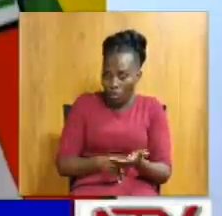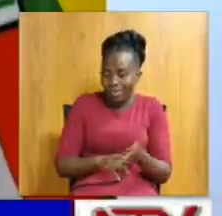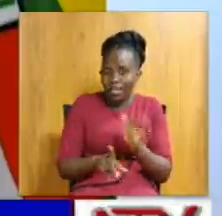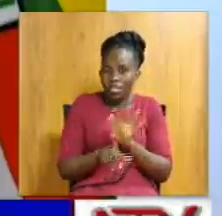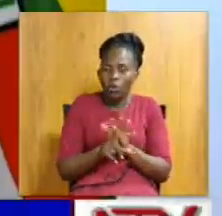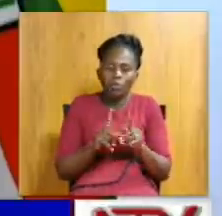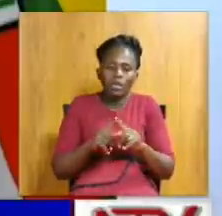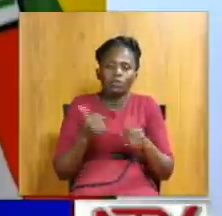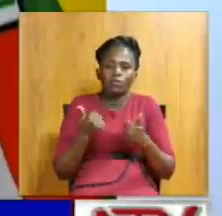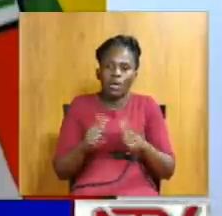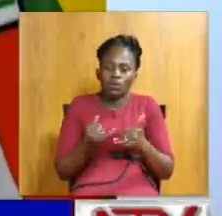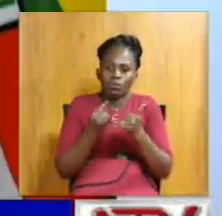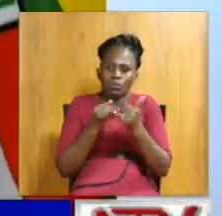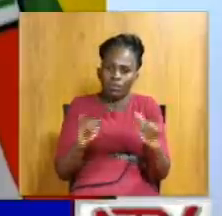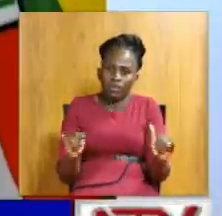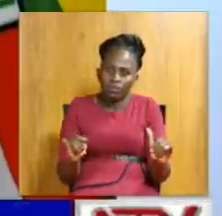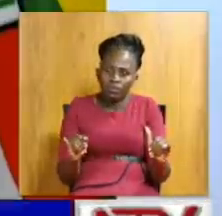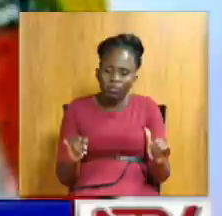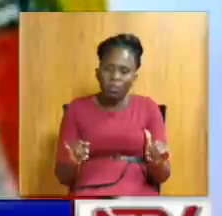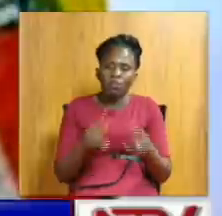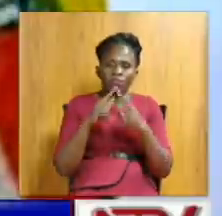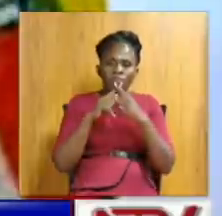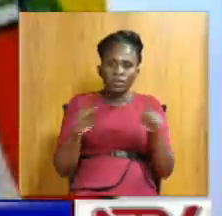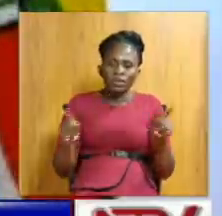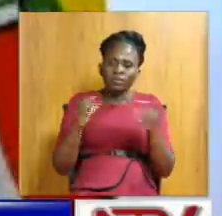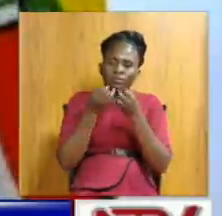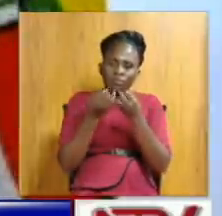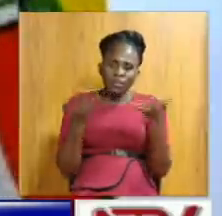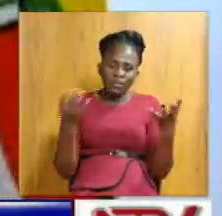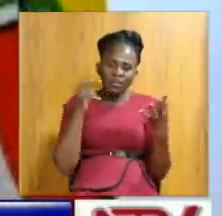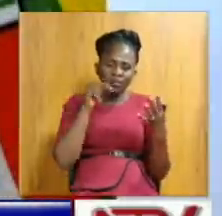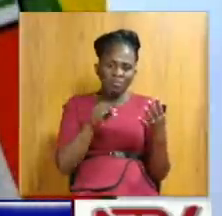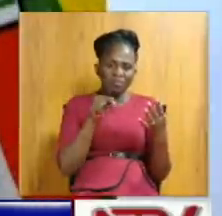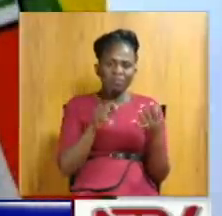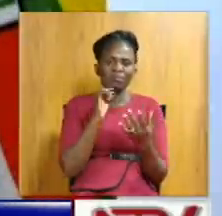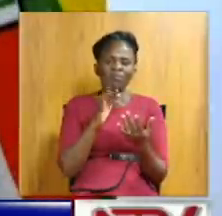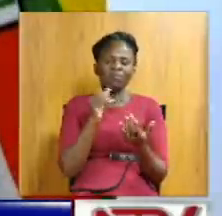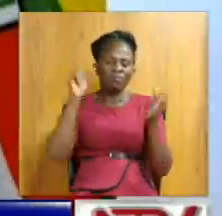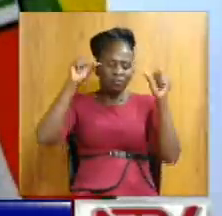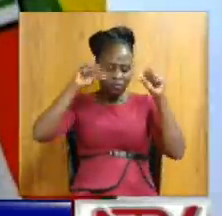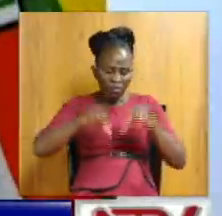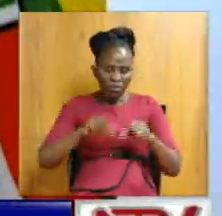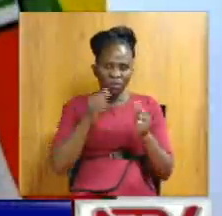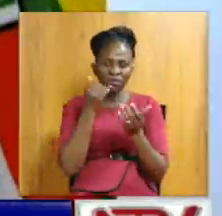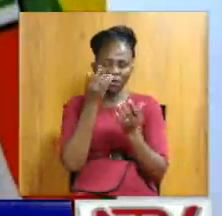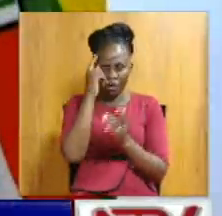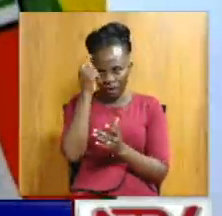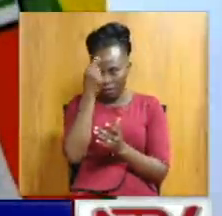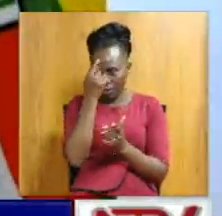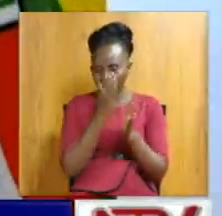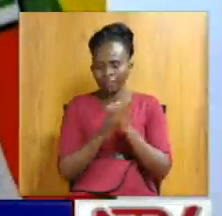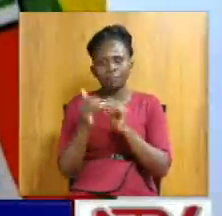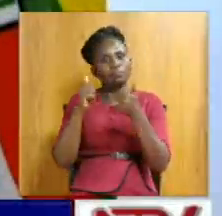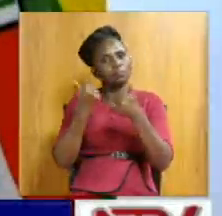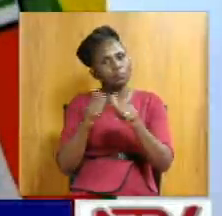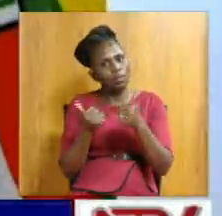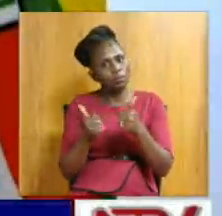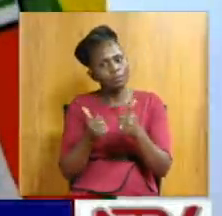operationalized. However, many of the pro-poor government programs are not loans but